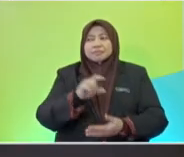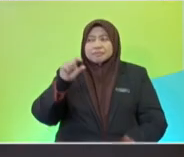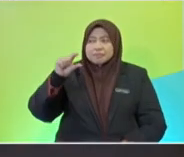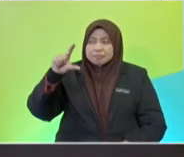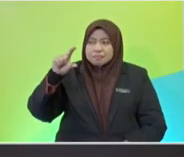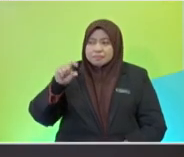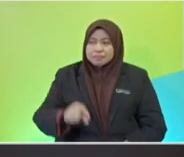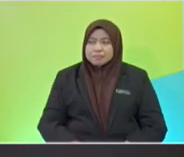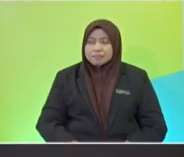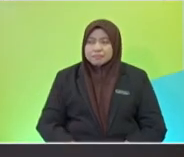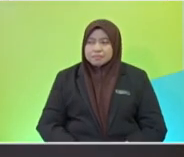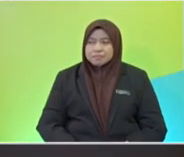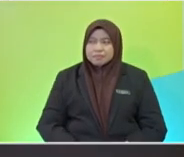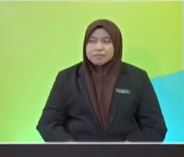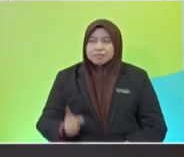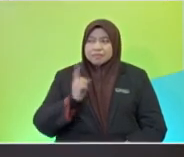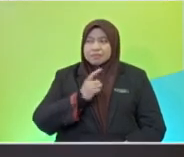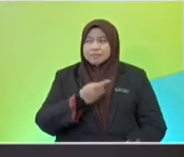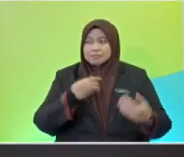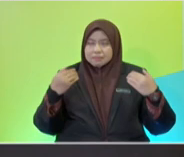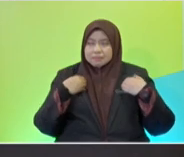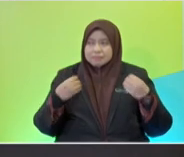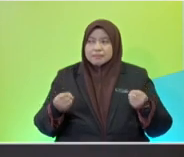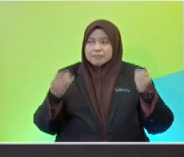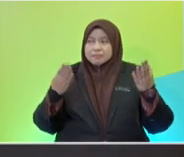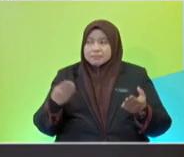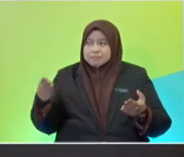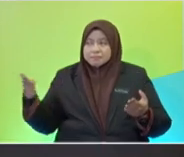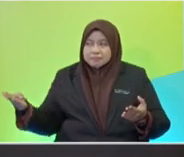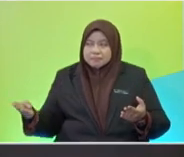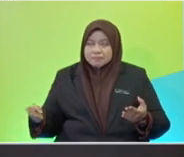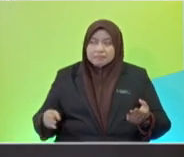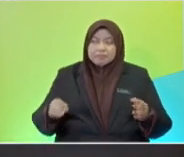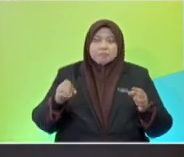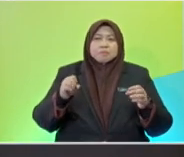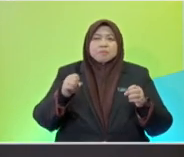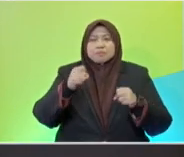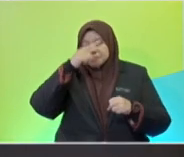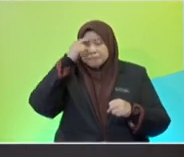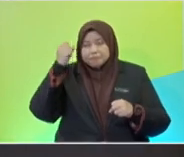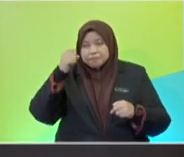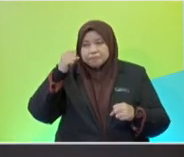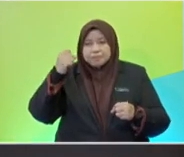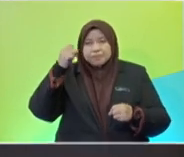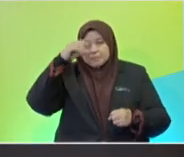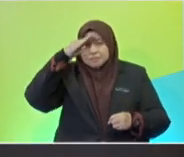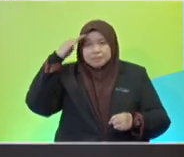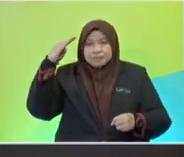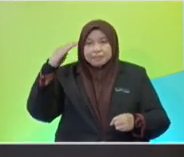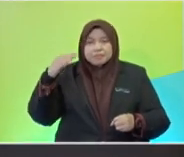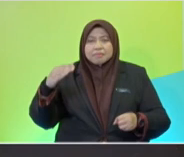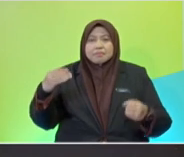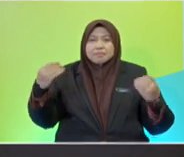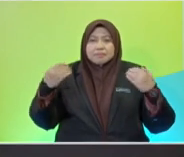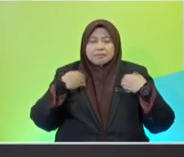That's right. All right, Sean. Yes. We have many things around us that can cast shadow. Yeah. Some of them are a little bit like the